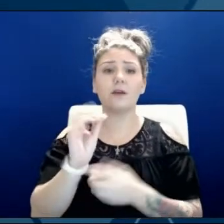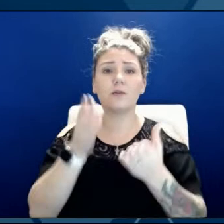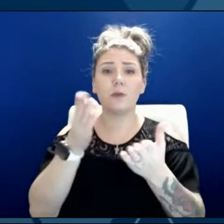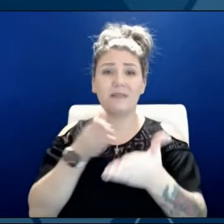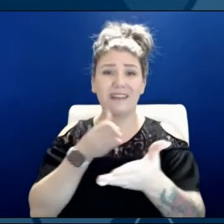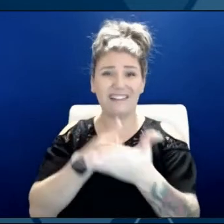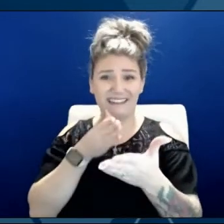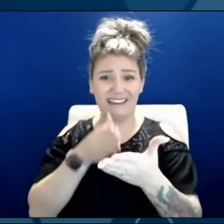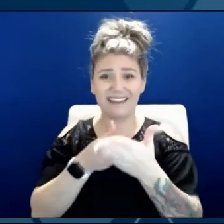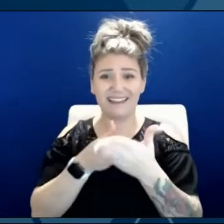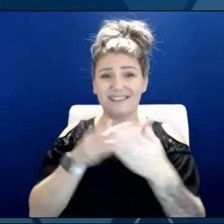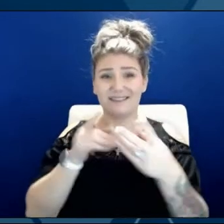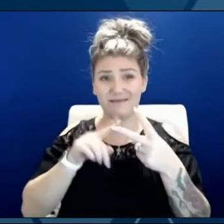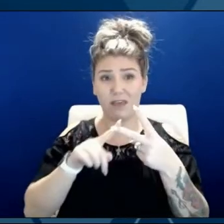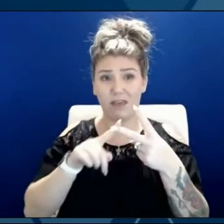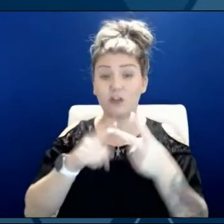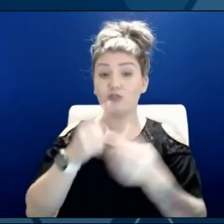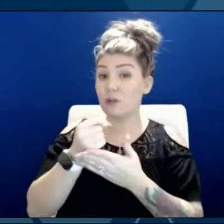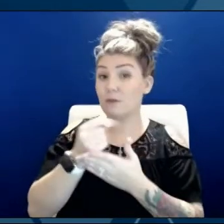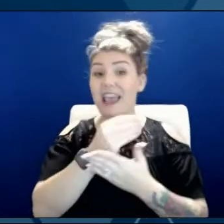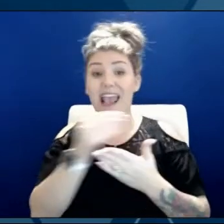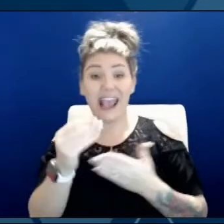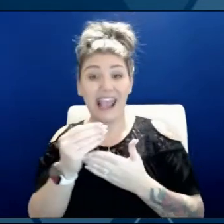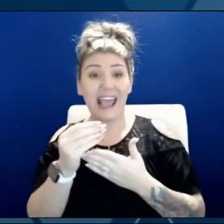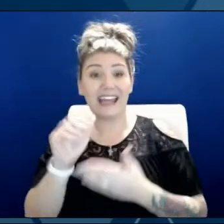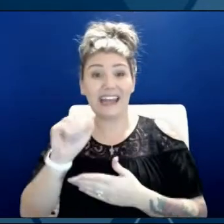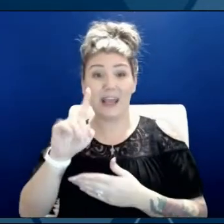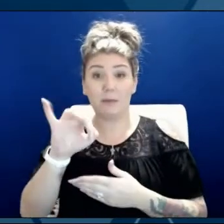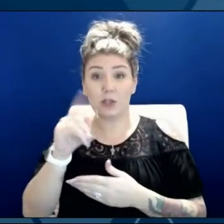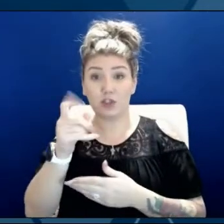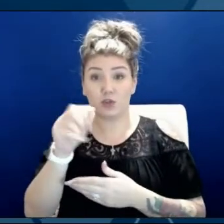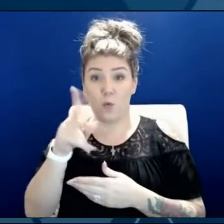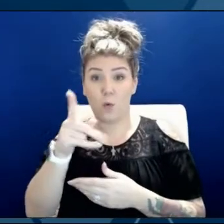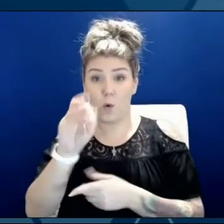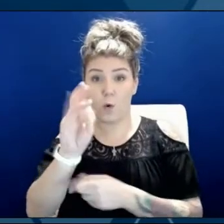both hospitalized and ambulatory, which is outpatient